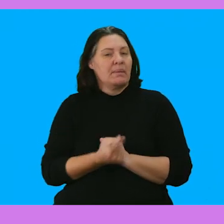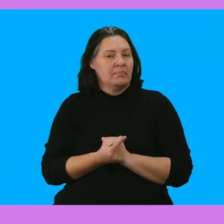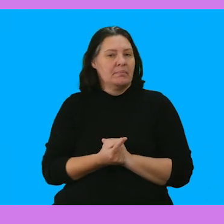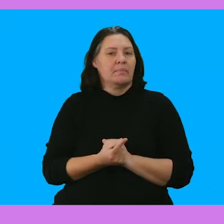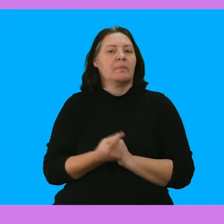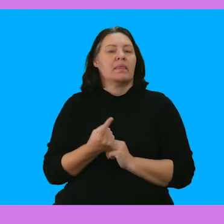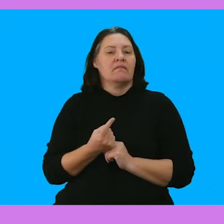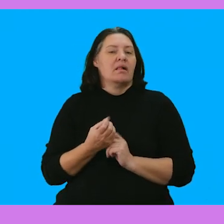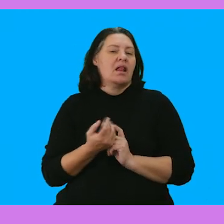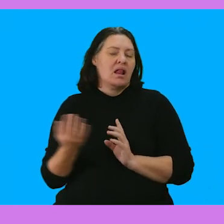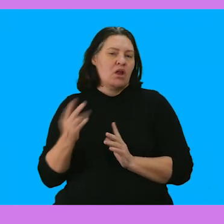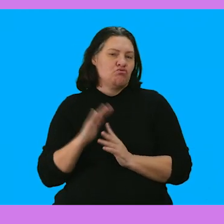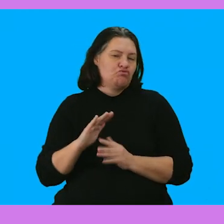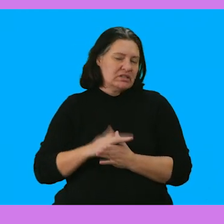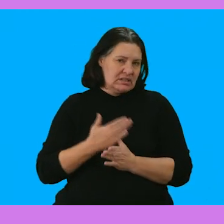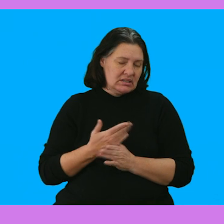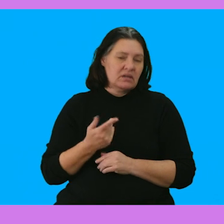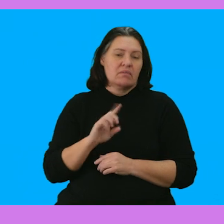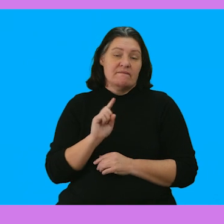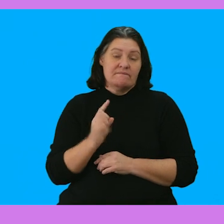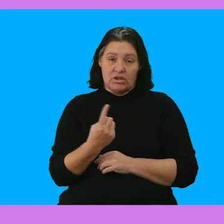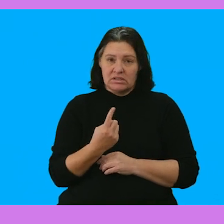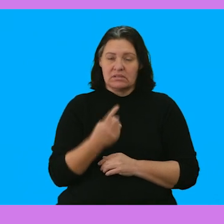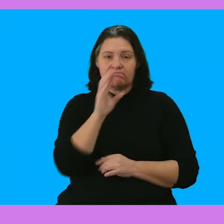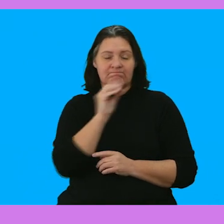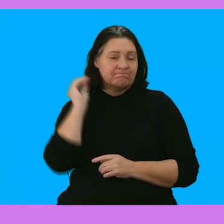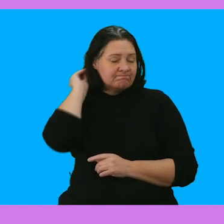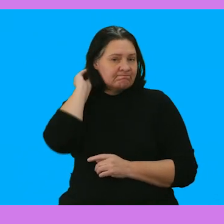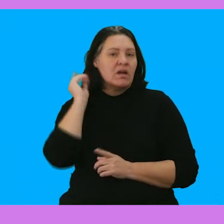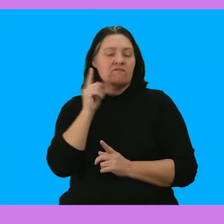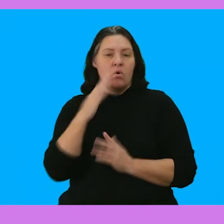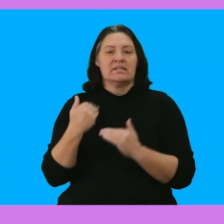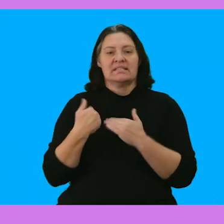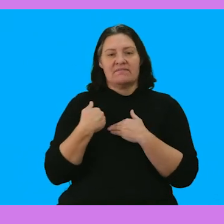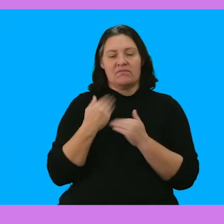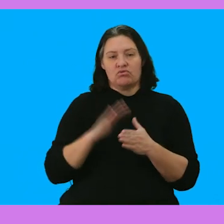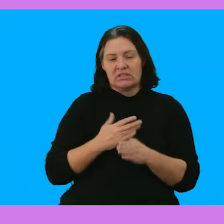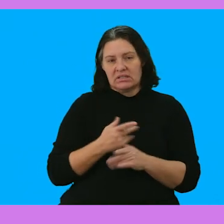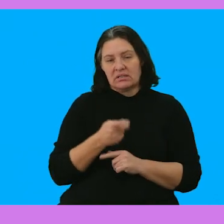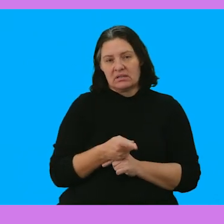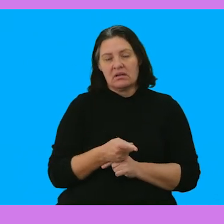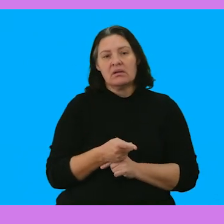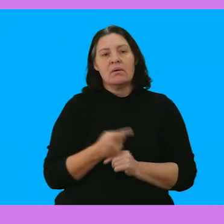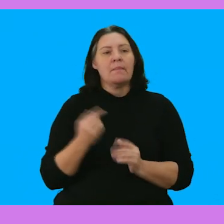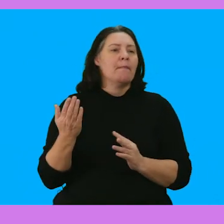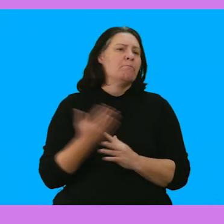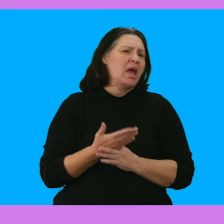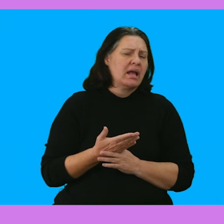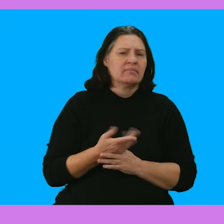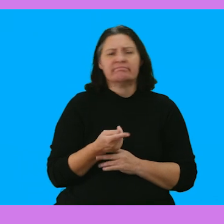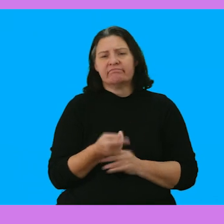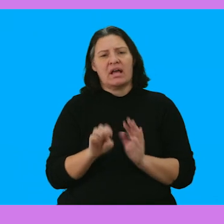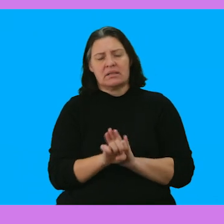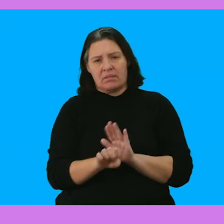here we can come up with quite a number of reasons, but first thing we can note here is for safety reasons, to